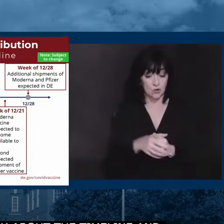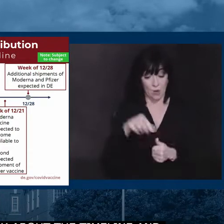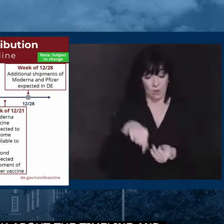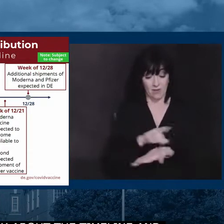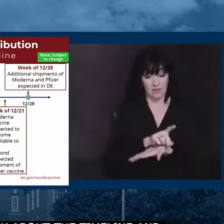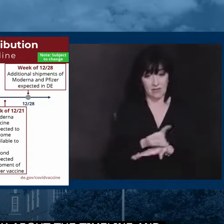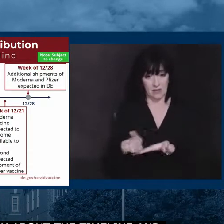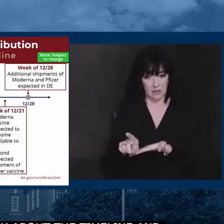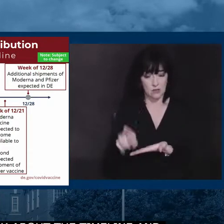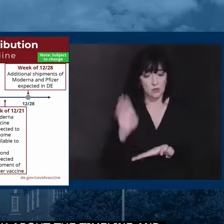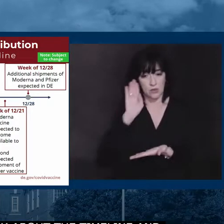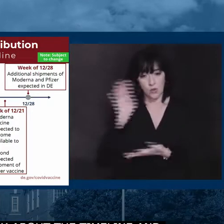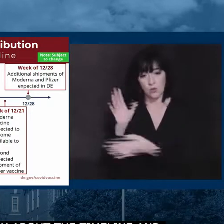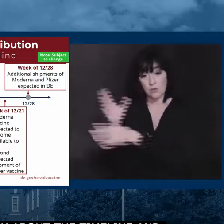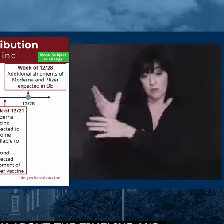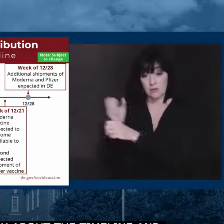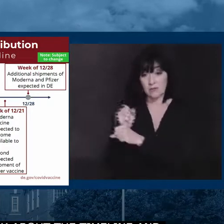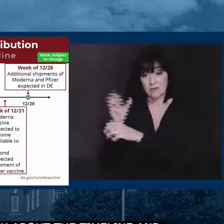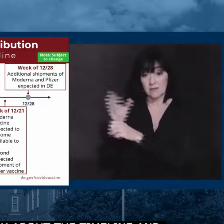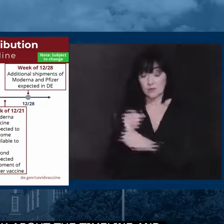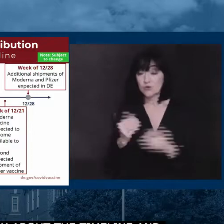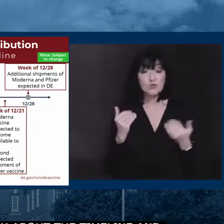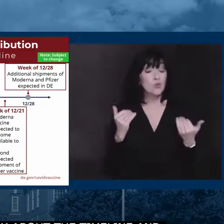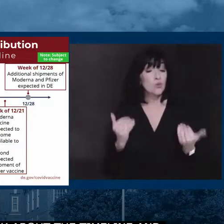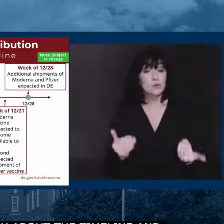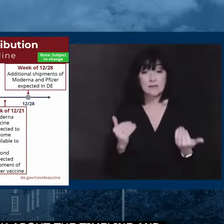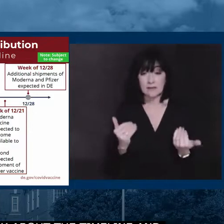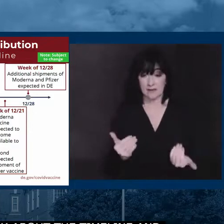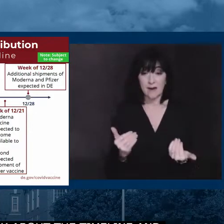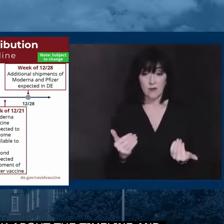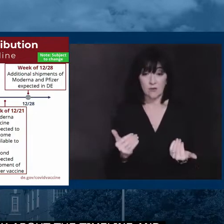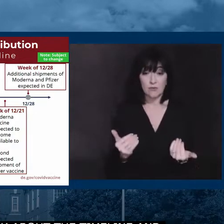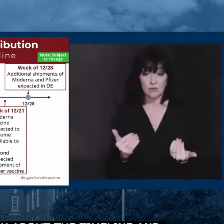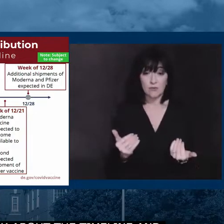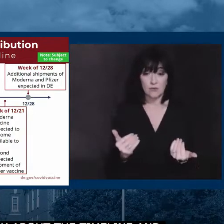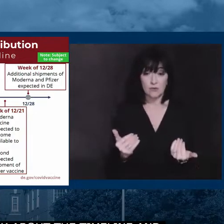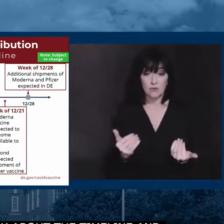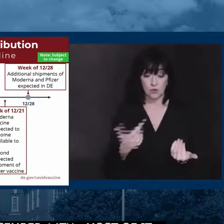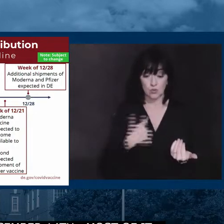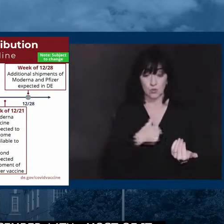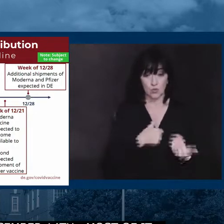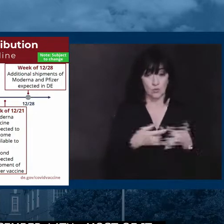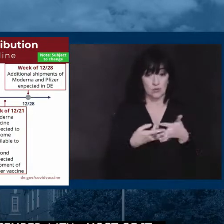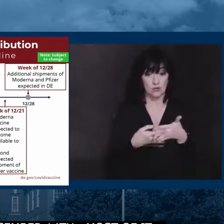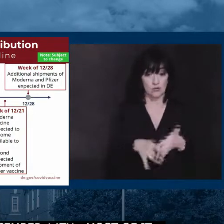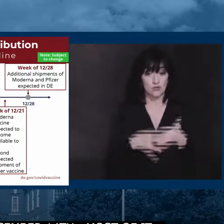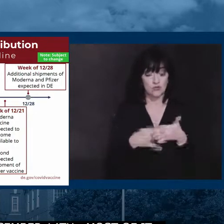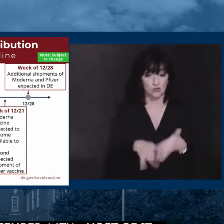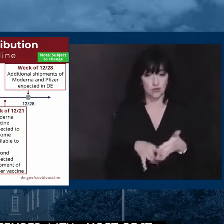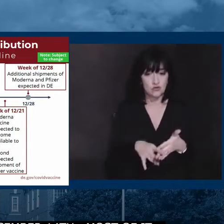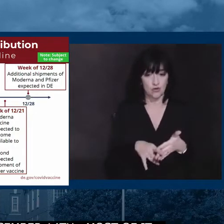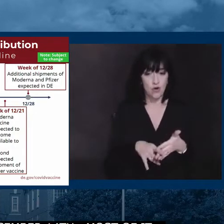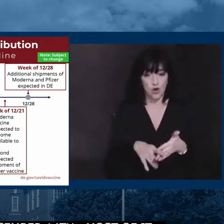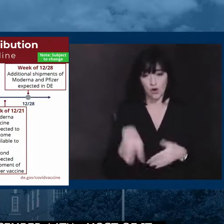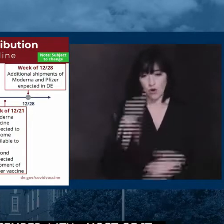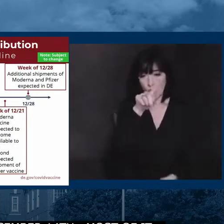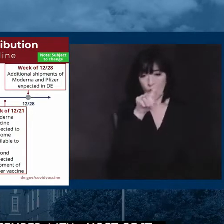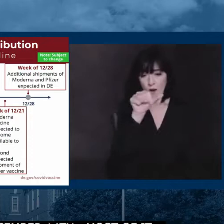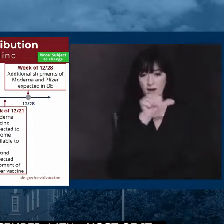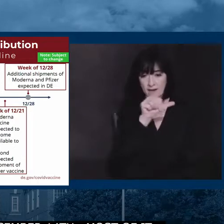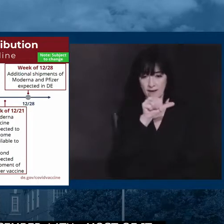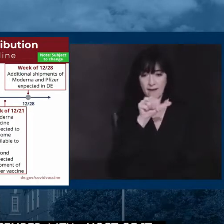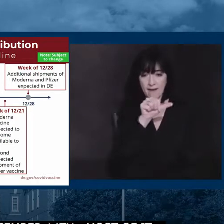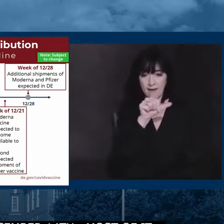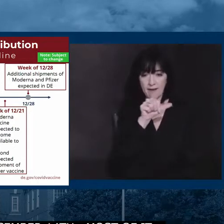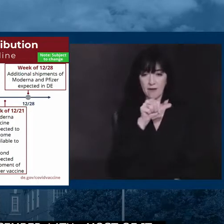at the warehouse. And so now we are in the beginning phases of 1A vaccine